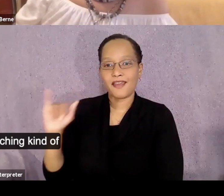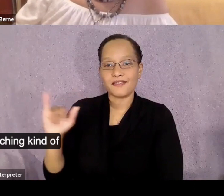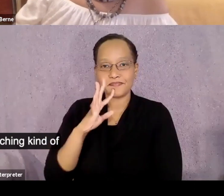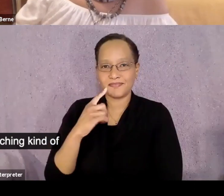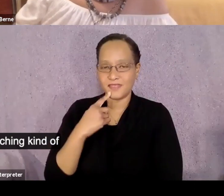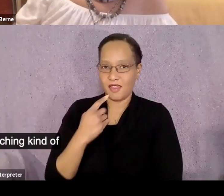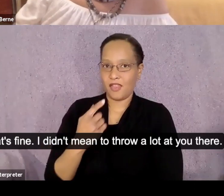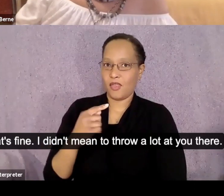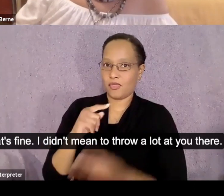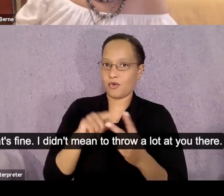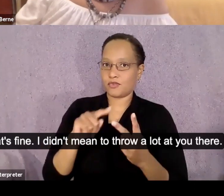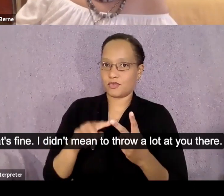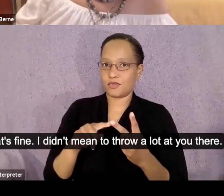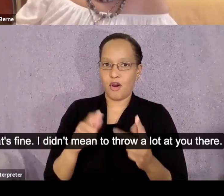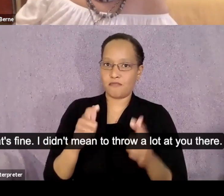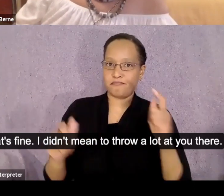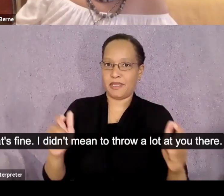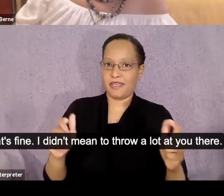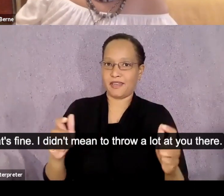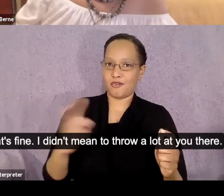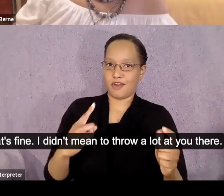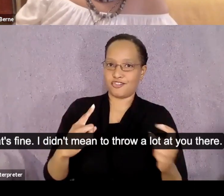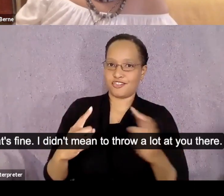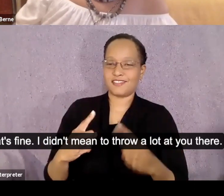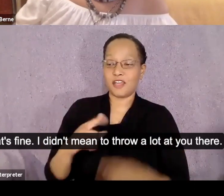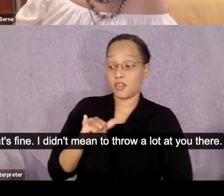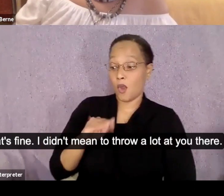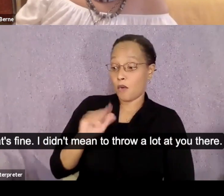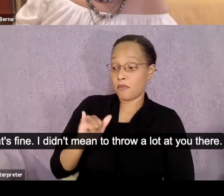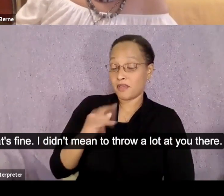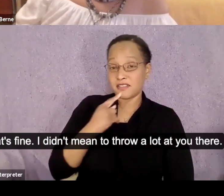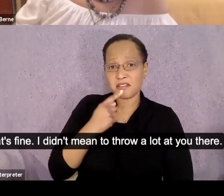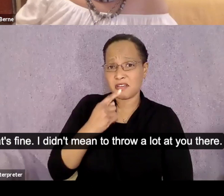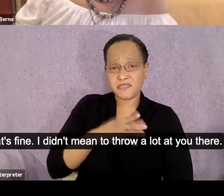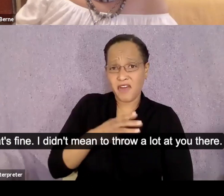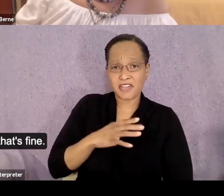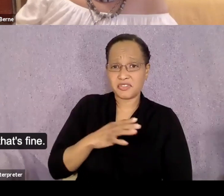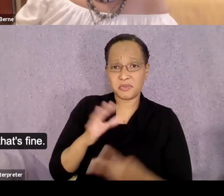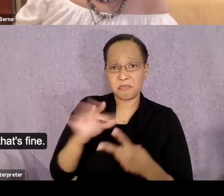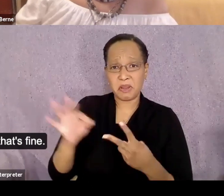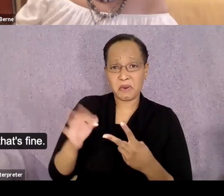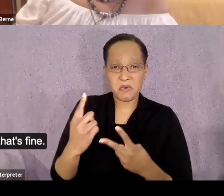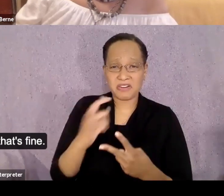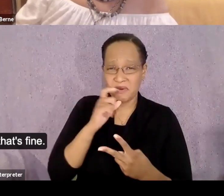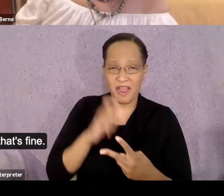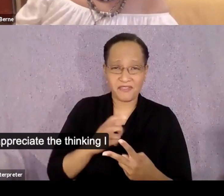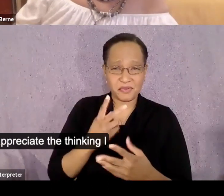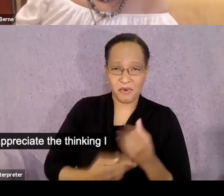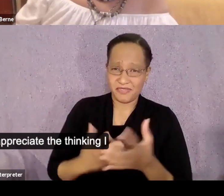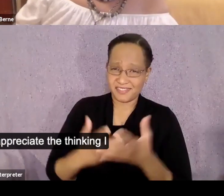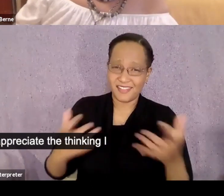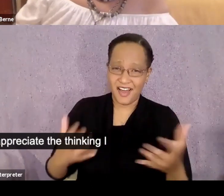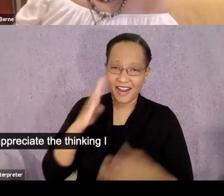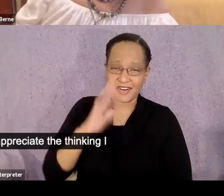overarching kind of. And feel free just to take one of them on. That's fine. I didn't mean to throw a lot at you there. No, it's fine.